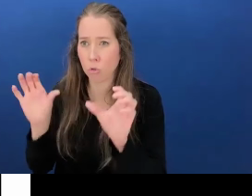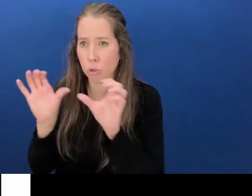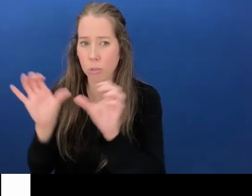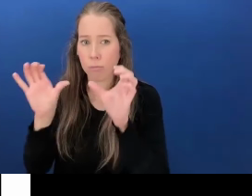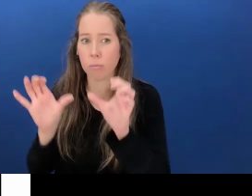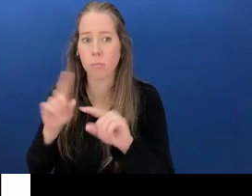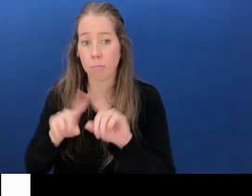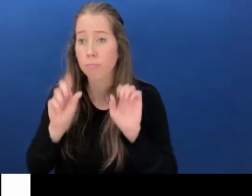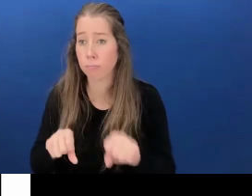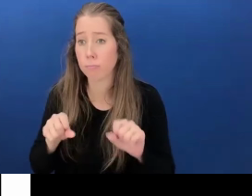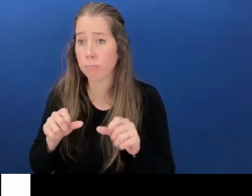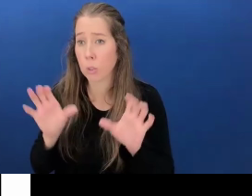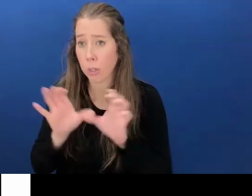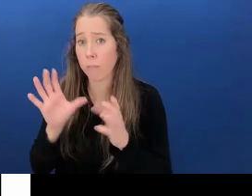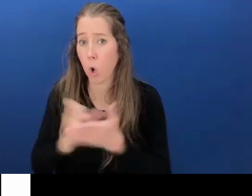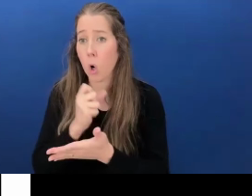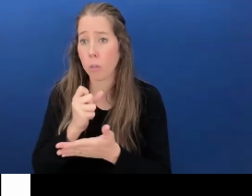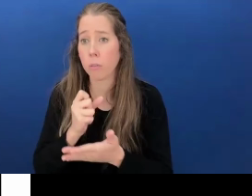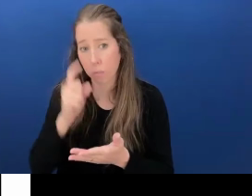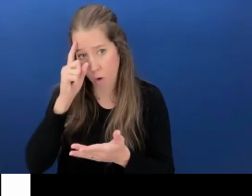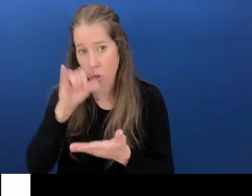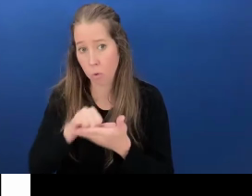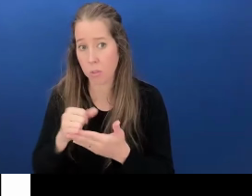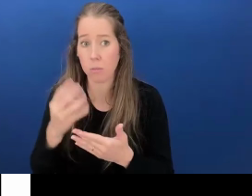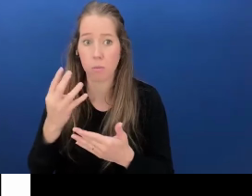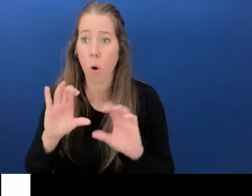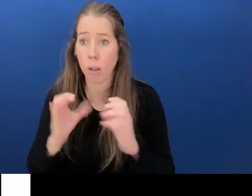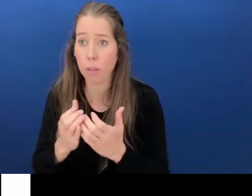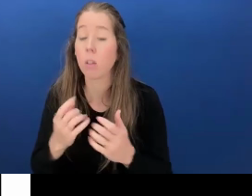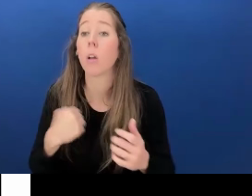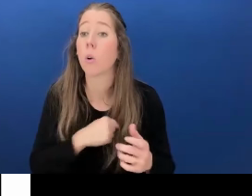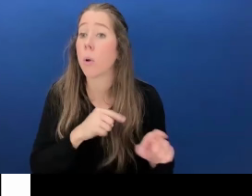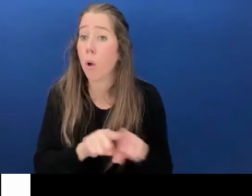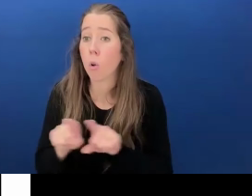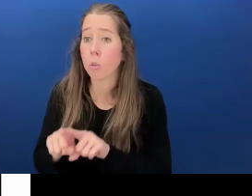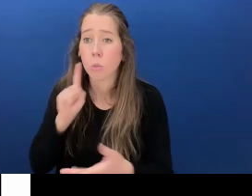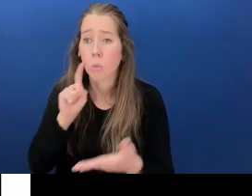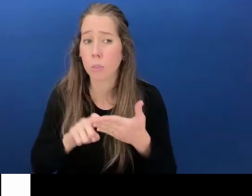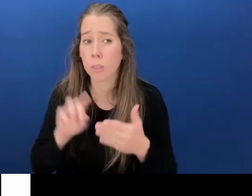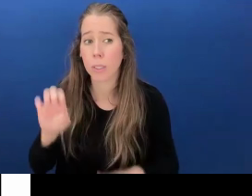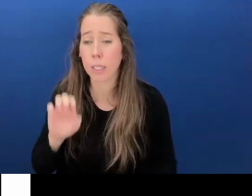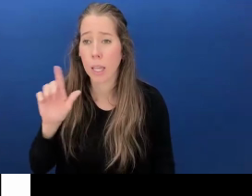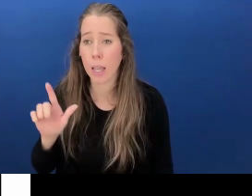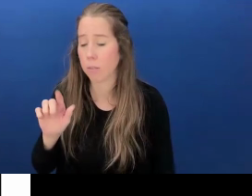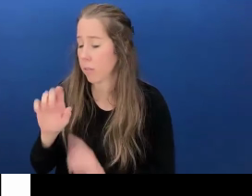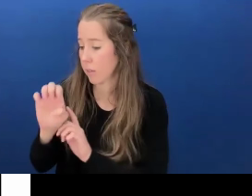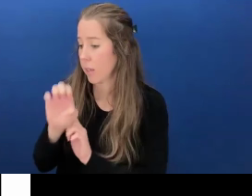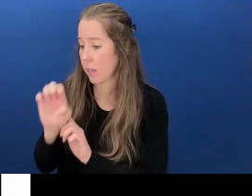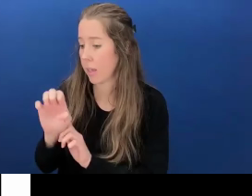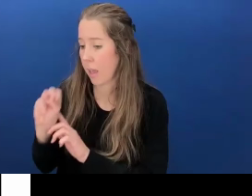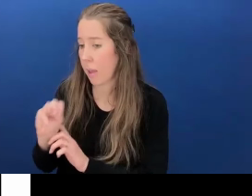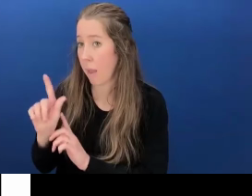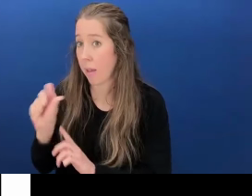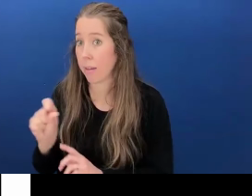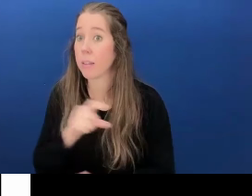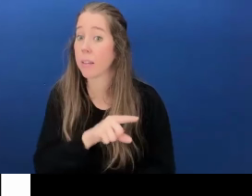classes. And we actually find that a lot of times in our EMLS classes, some of these students are people that are used to going to